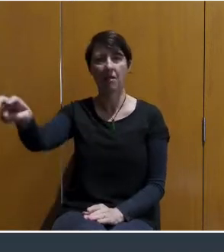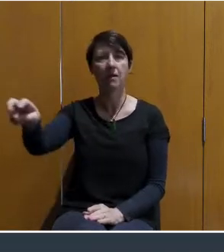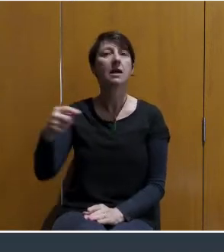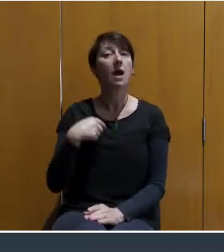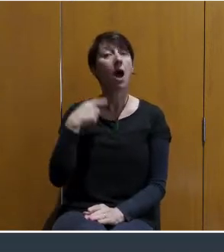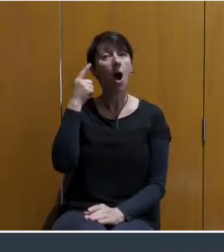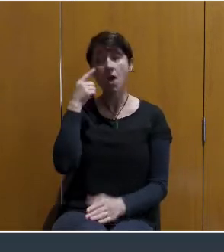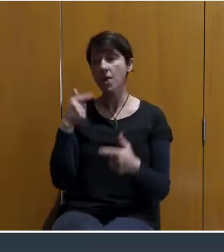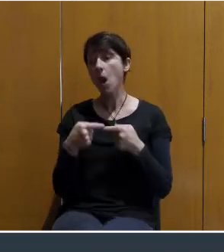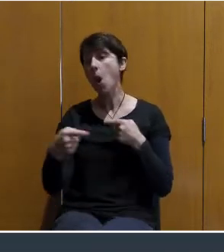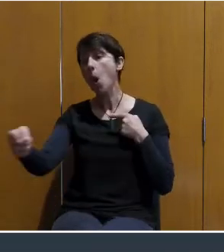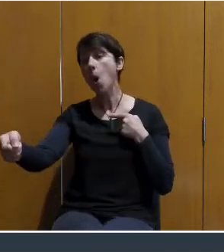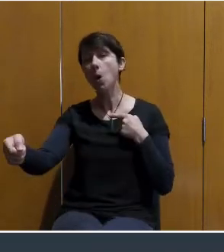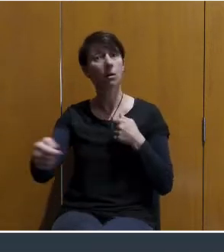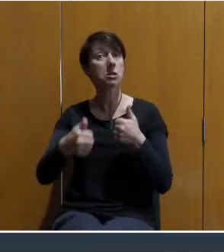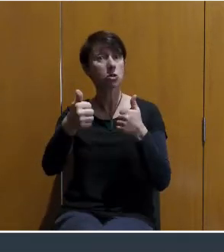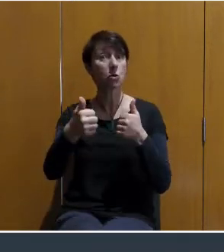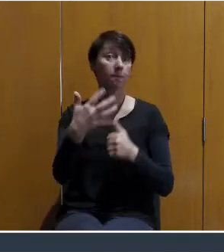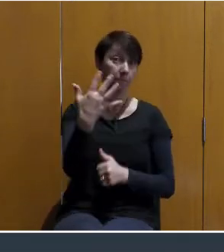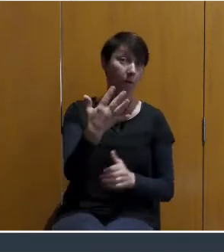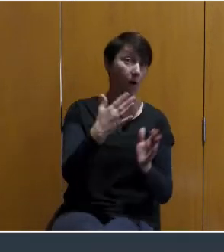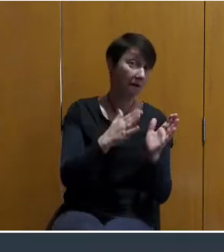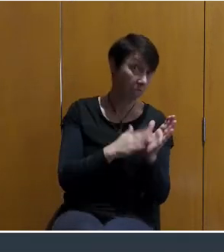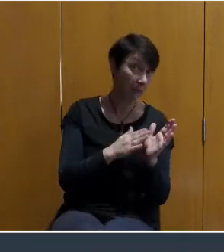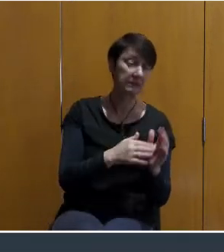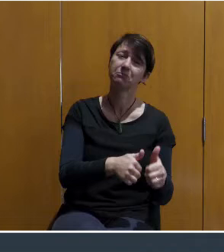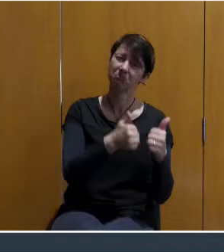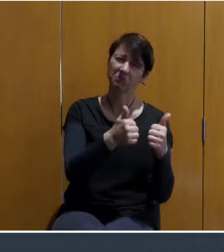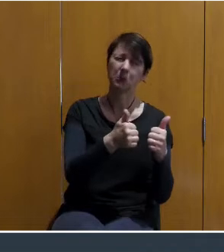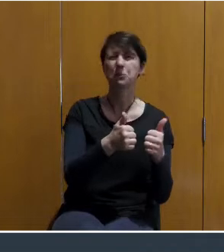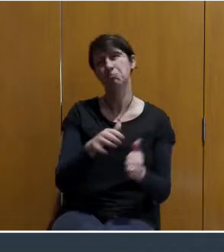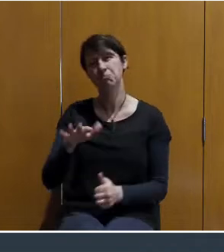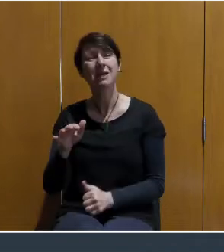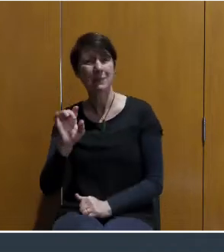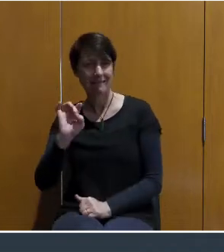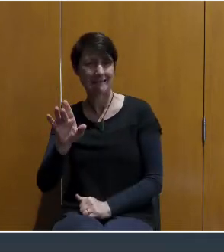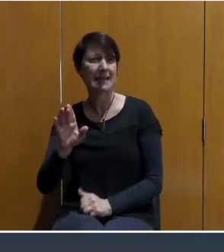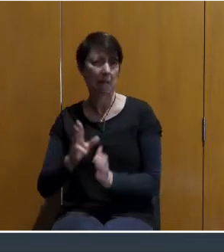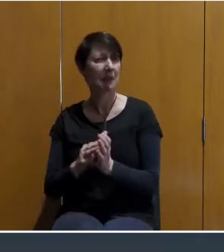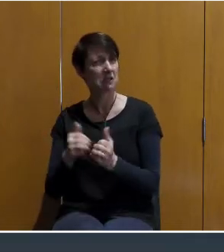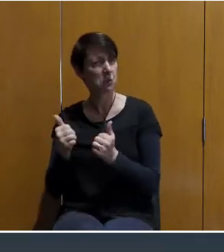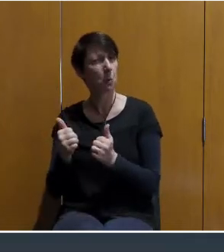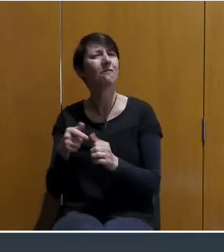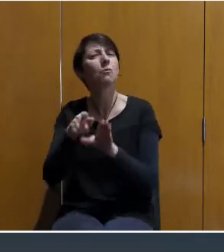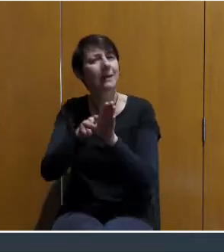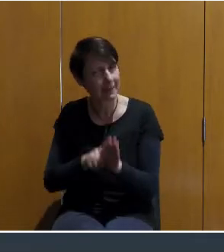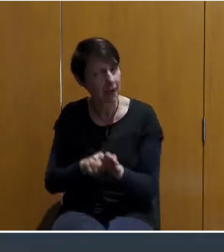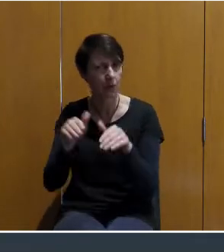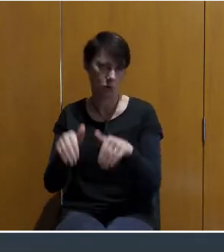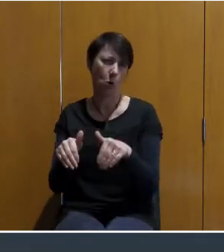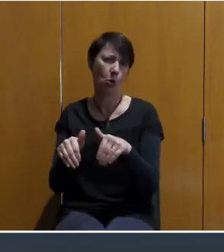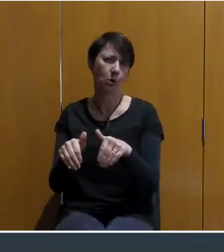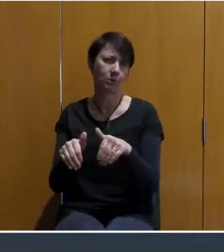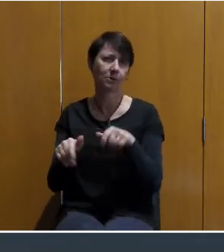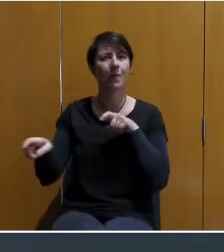limit, but 10 metres is good as well. So it's just using it correctly, but that's like with anything, isn't it? But I